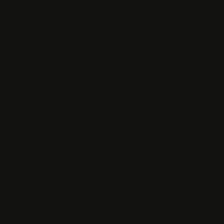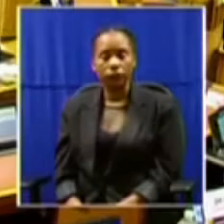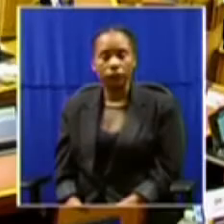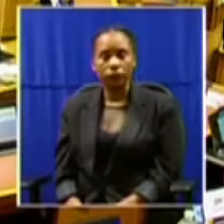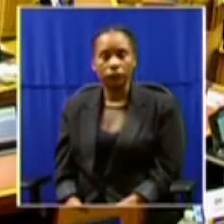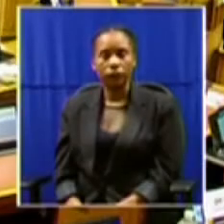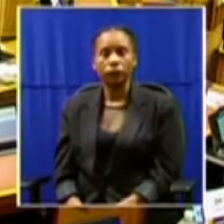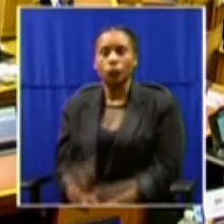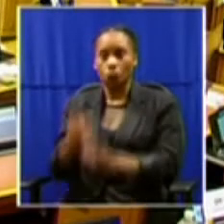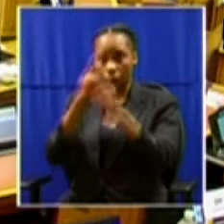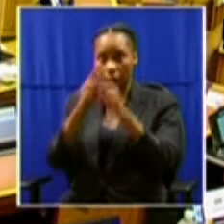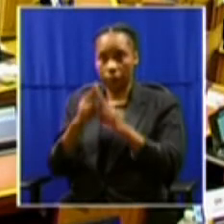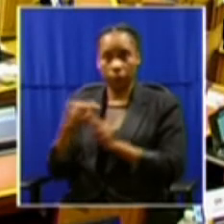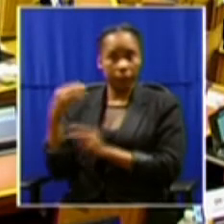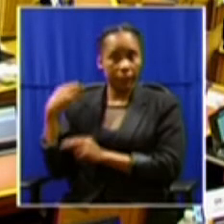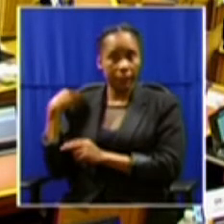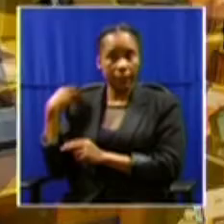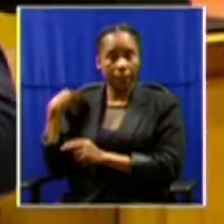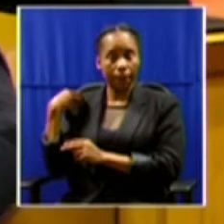Honourable Minister.